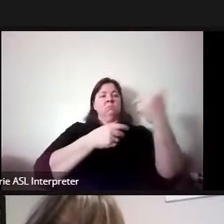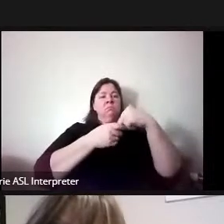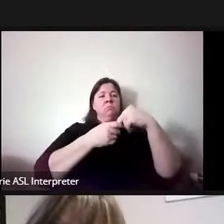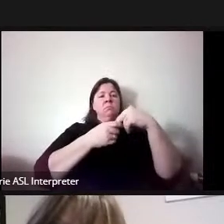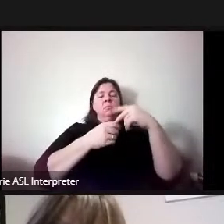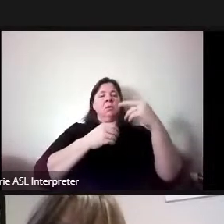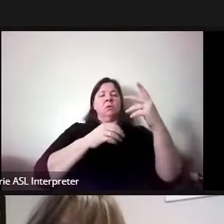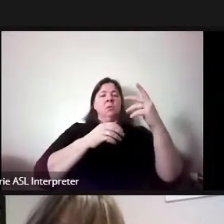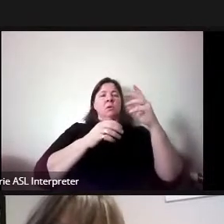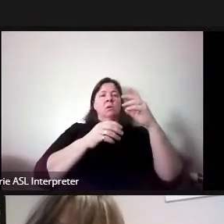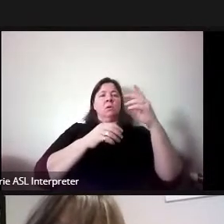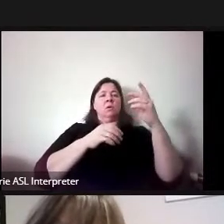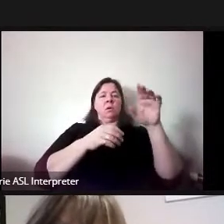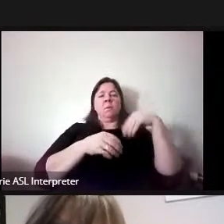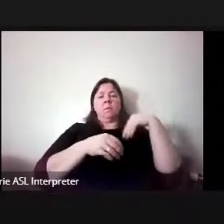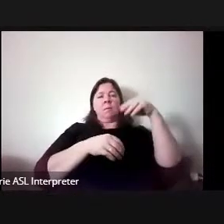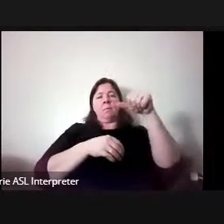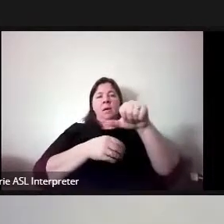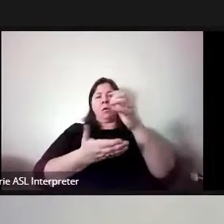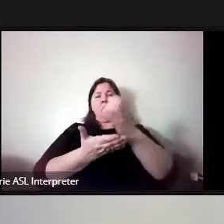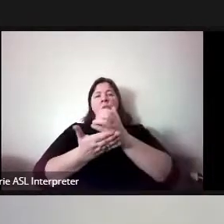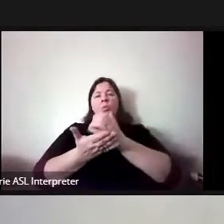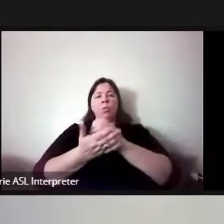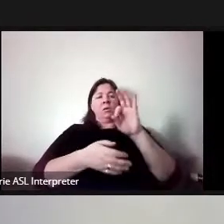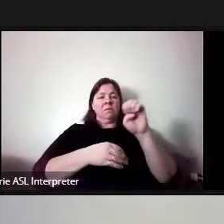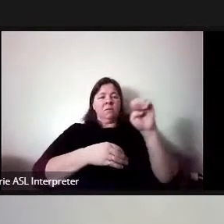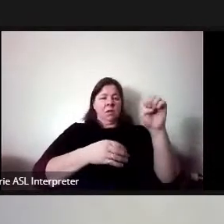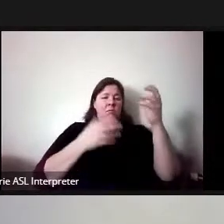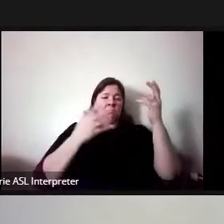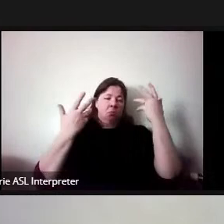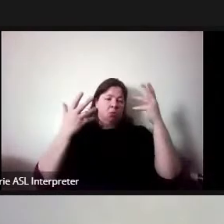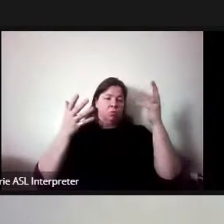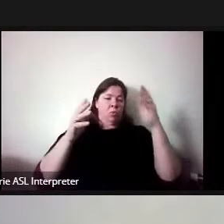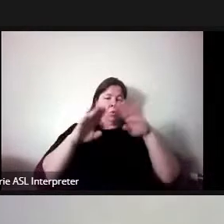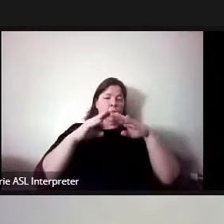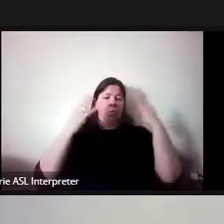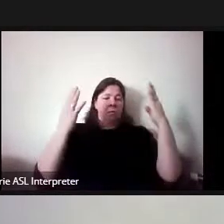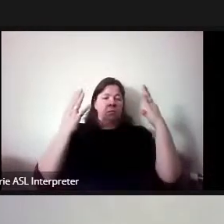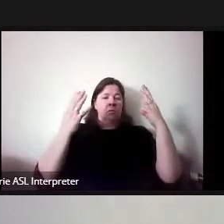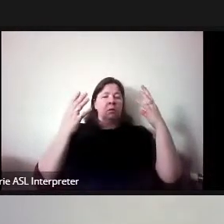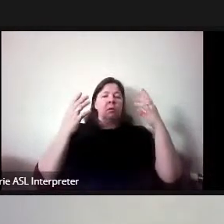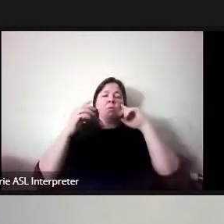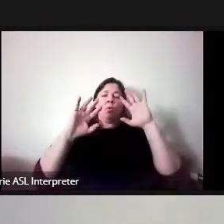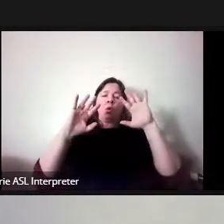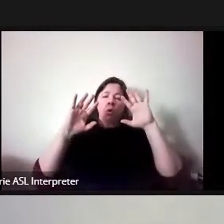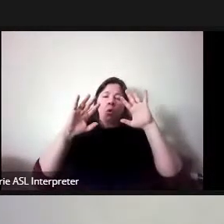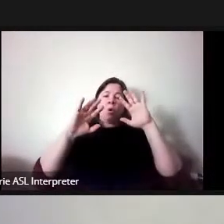maybe their course fee, or there will be something for